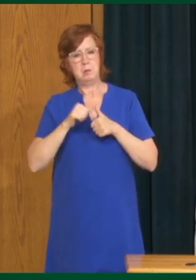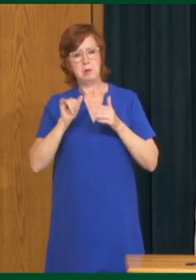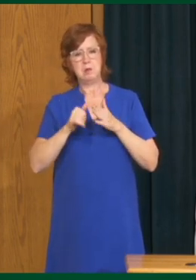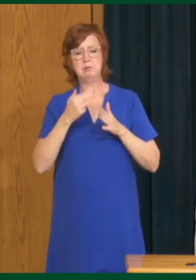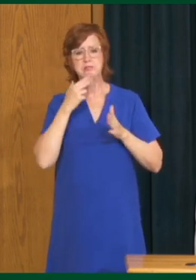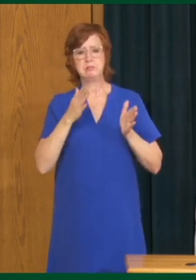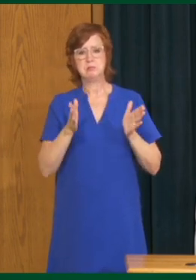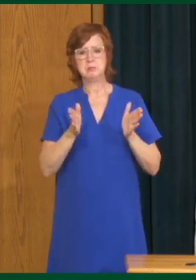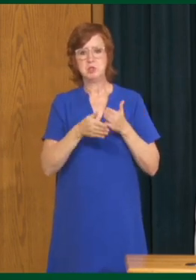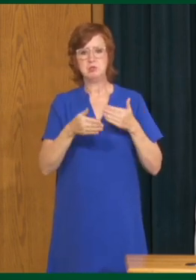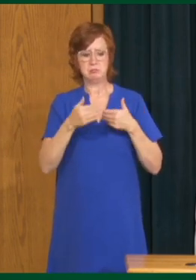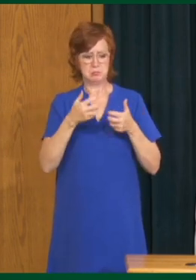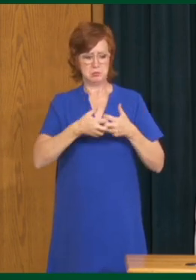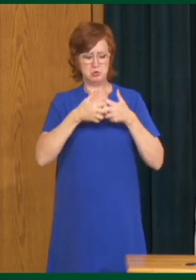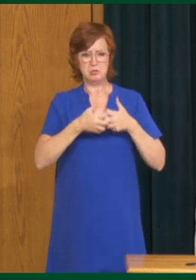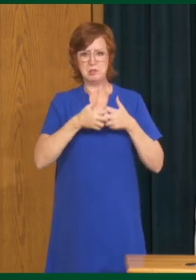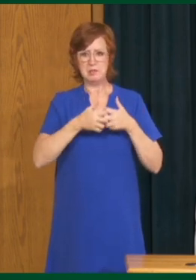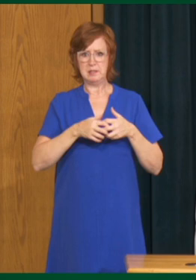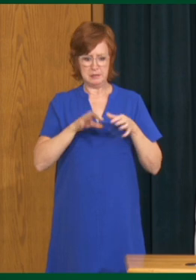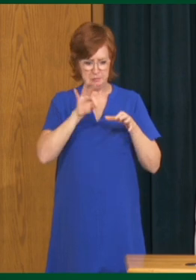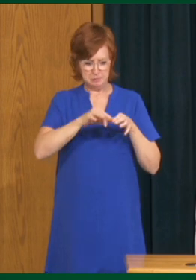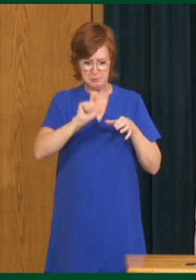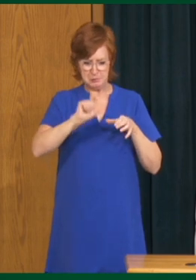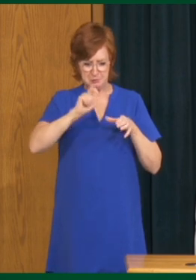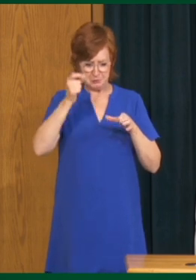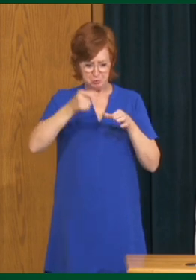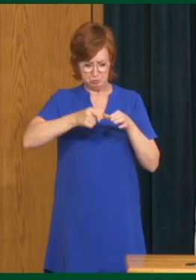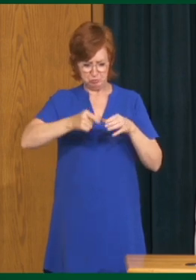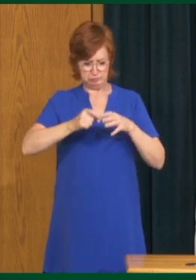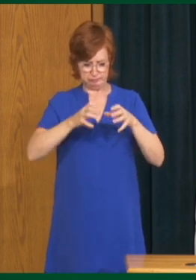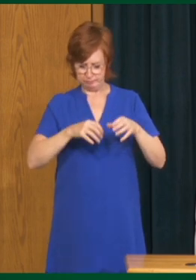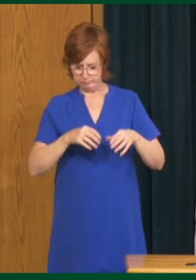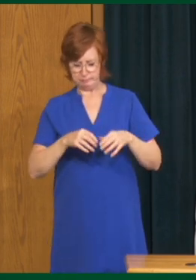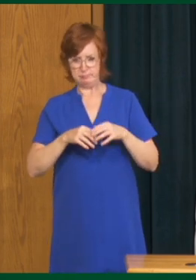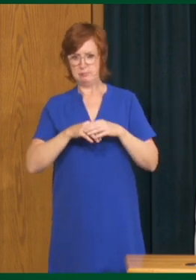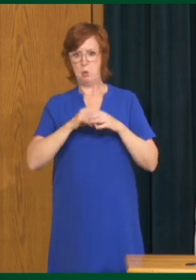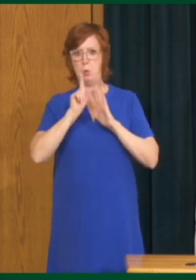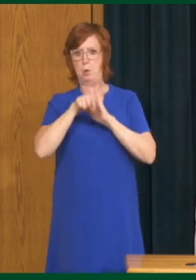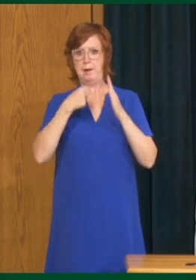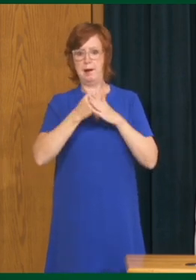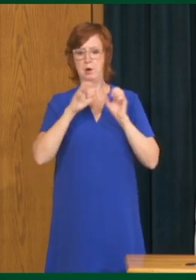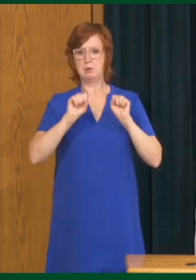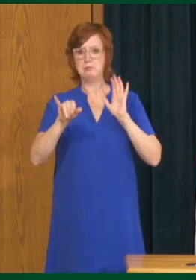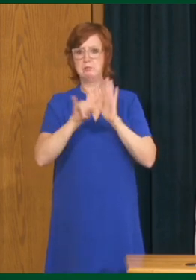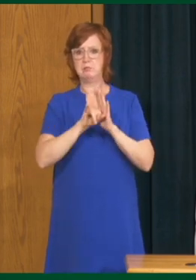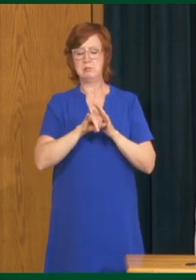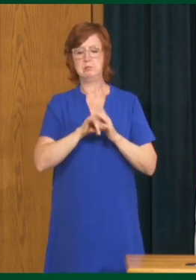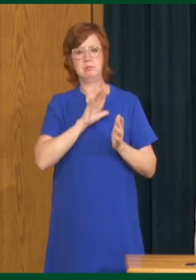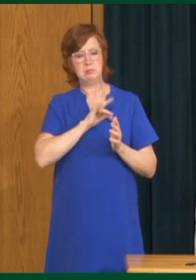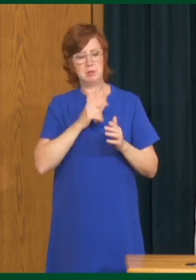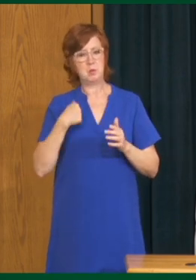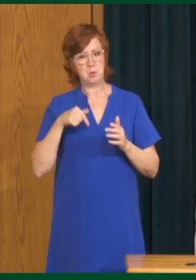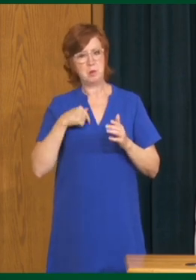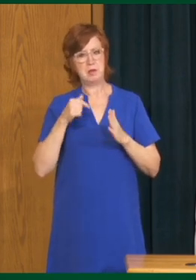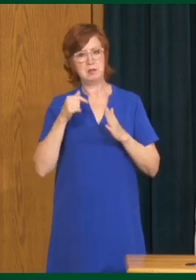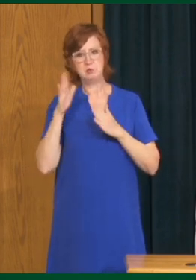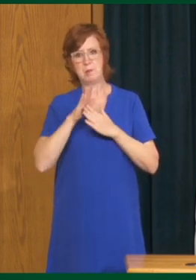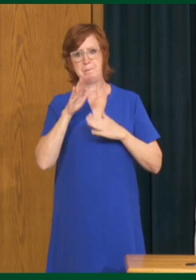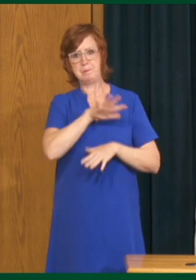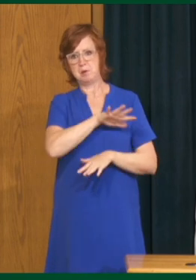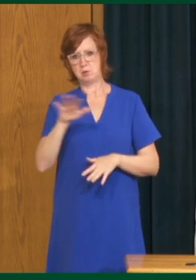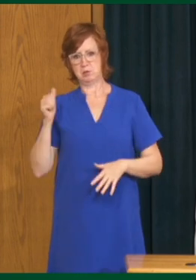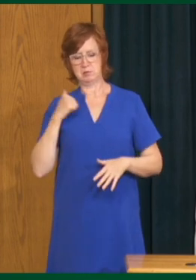what we saw on the Lodge. That's what we're seeing in southwest and central Saskatchewan. So I think we don't need to get too